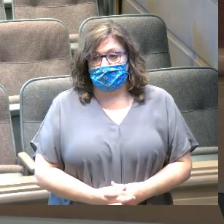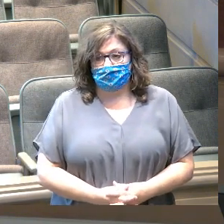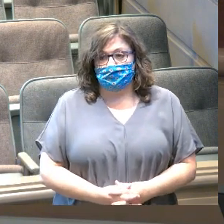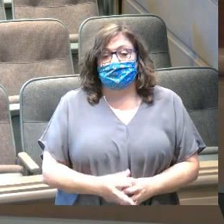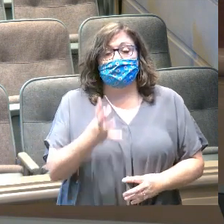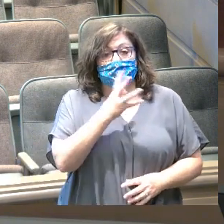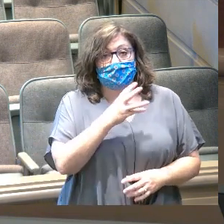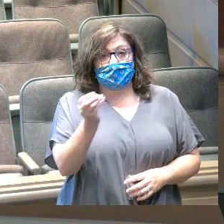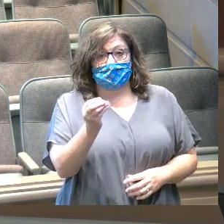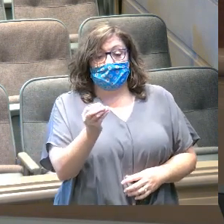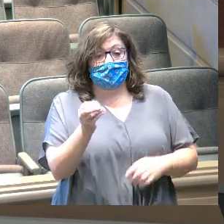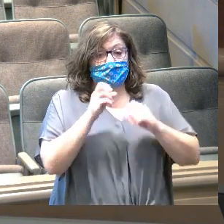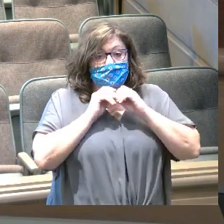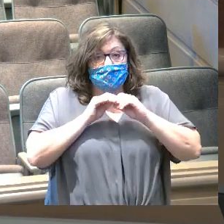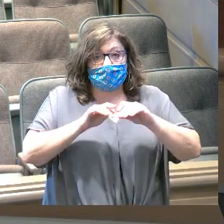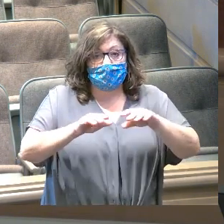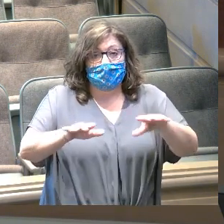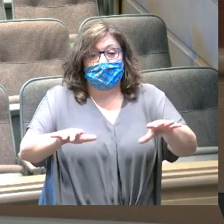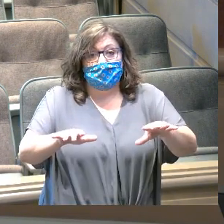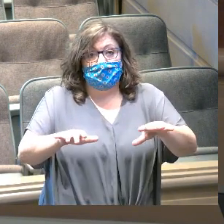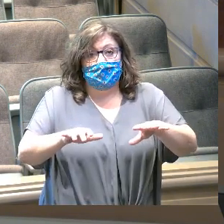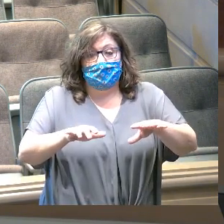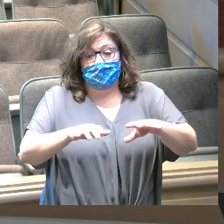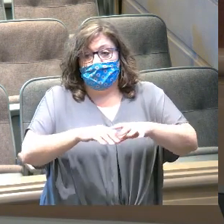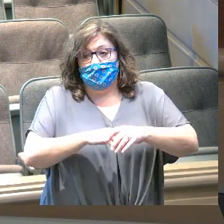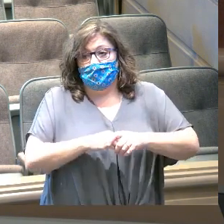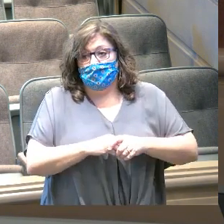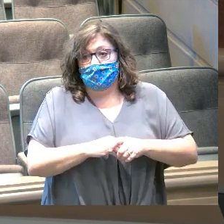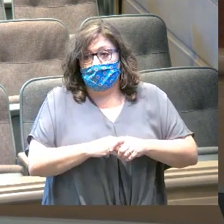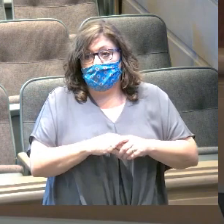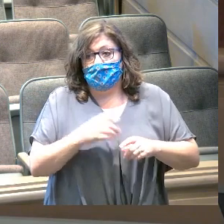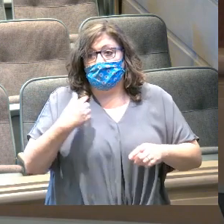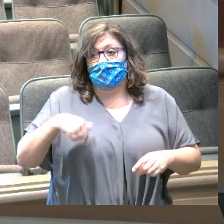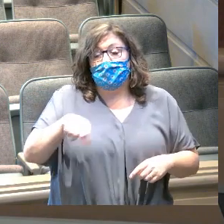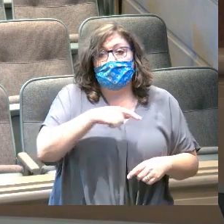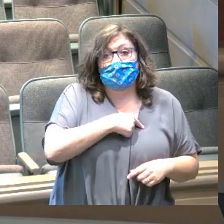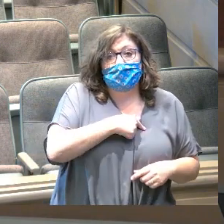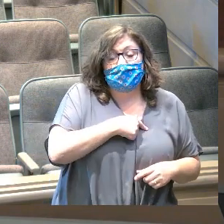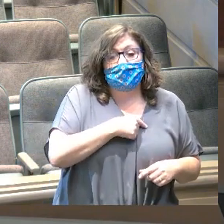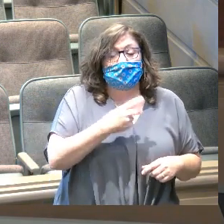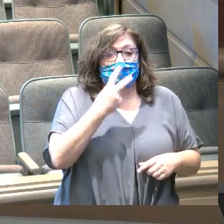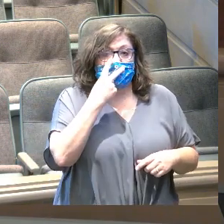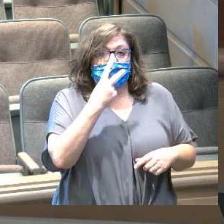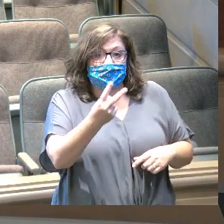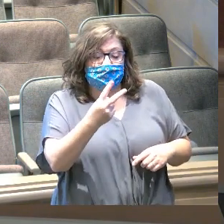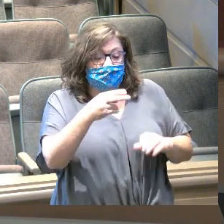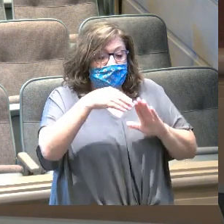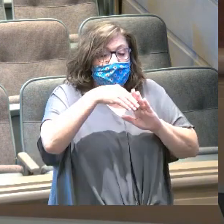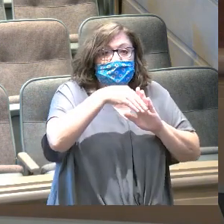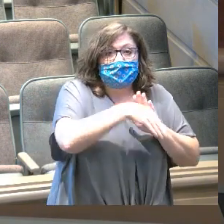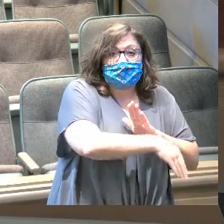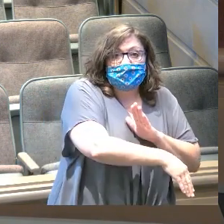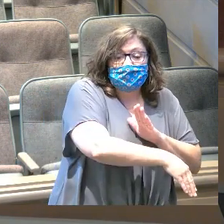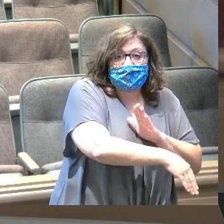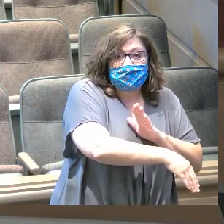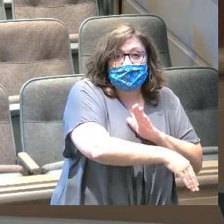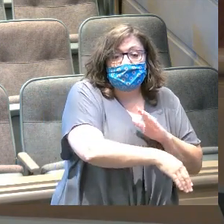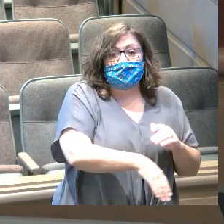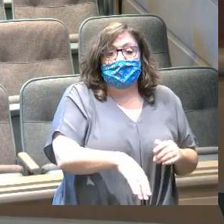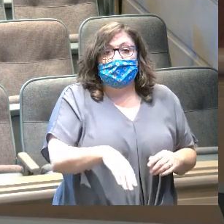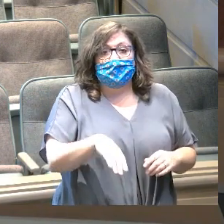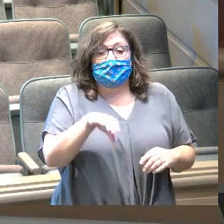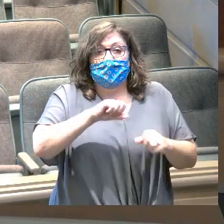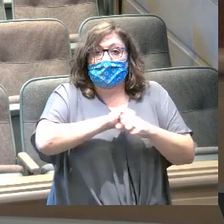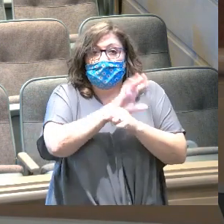Also, under disease transmission is under control, we are seeing a significant decline in the admission of COVID patients at